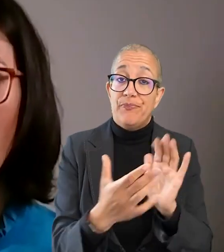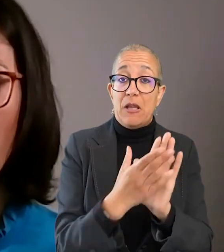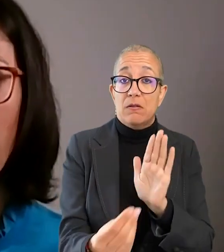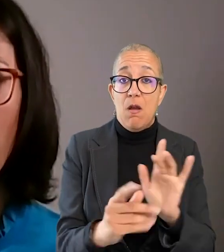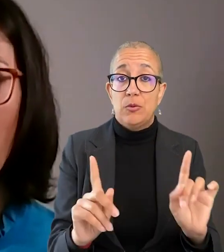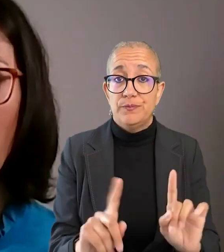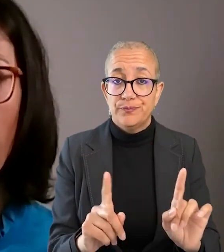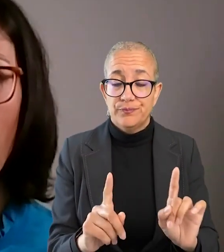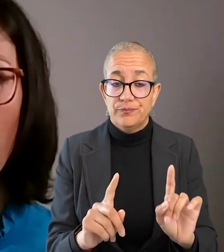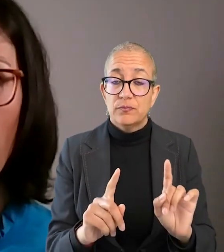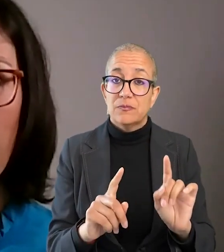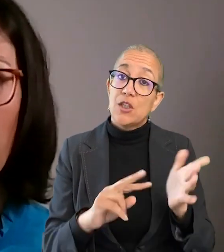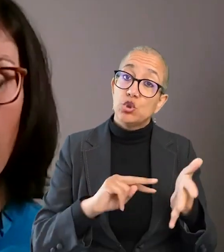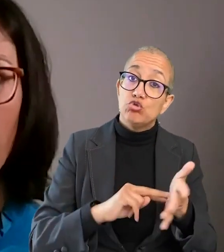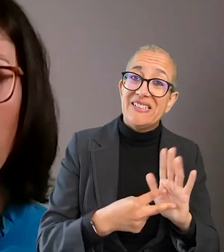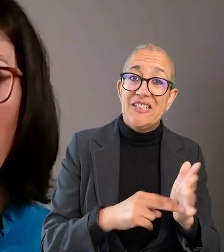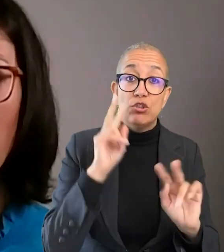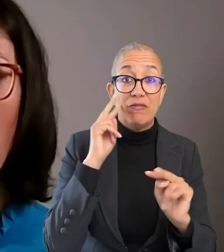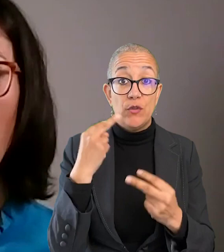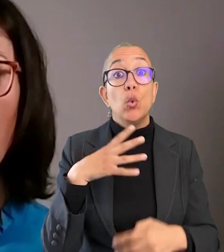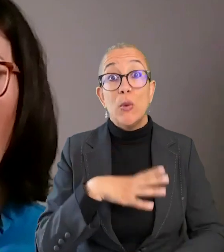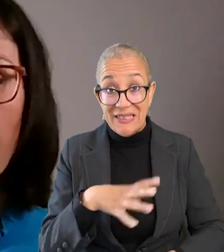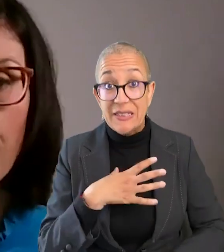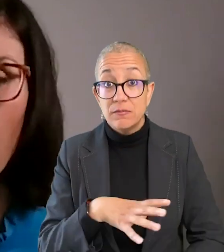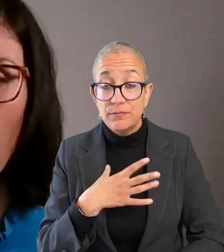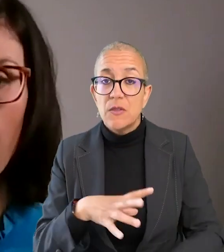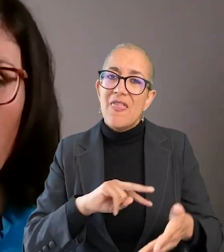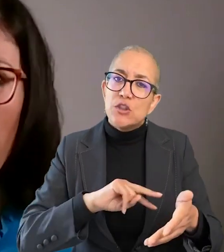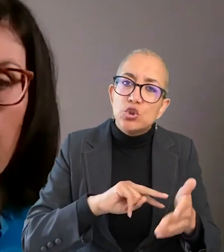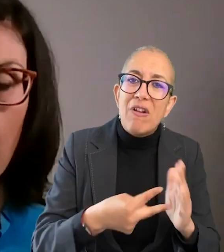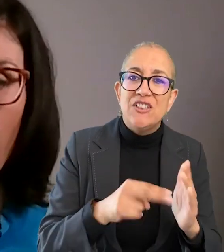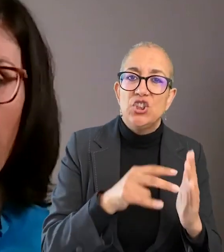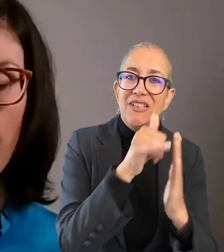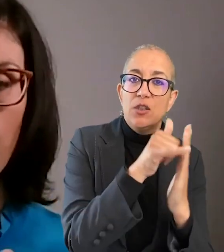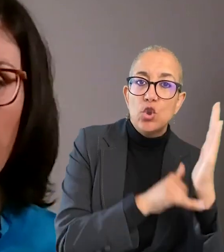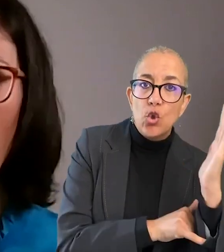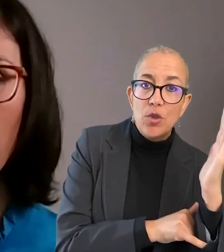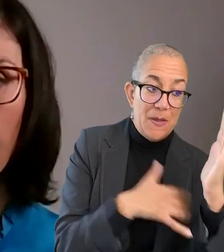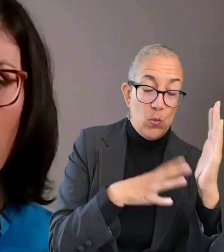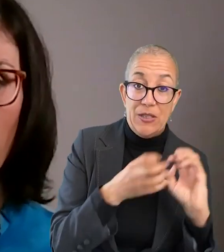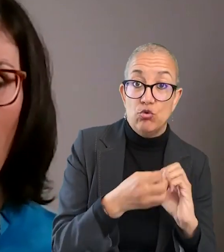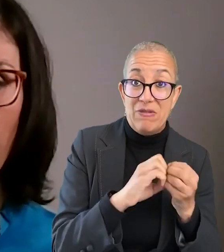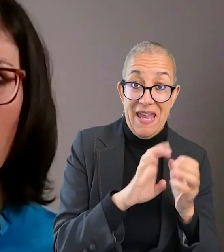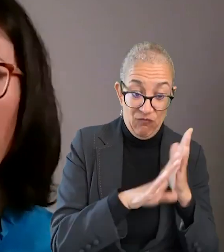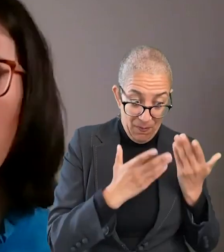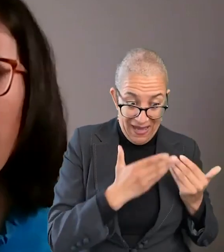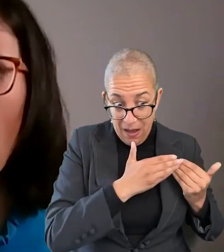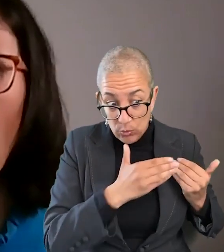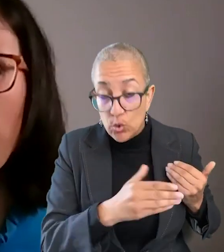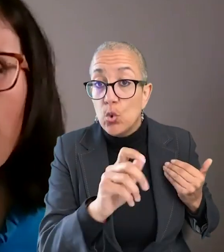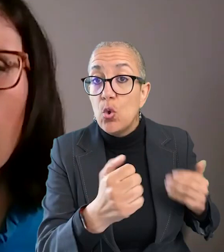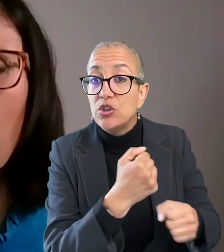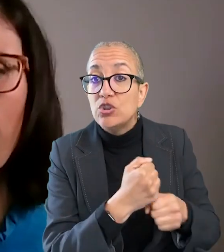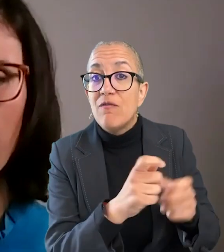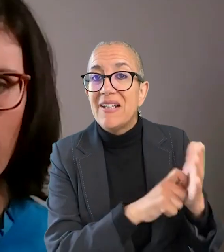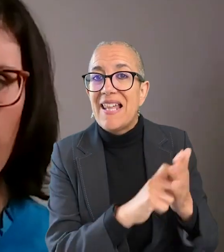this strategic review that we need to have, this strategy document that we need to now create between now and the next general election. Let's just take the